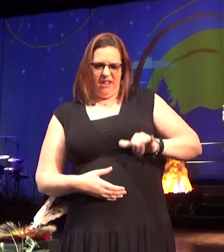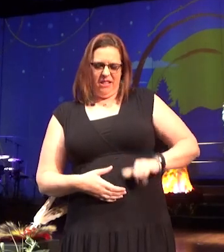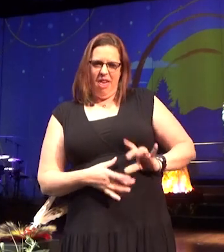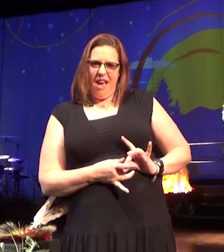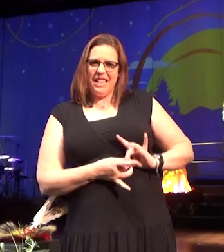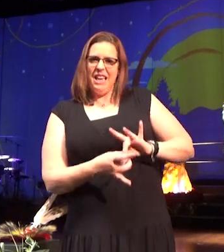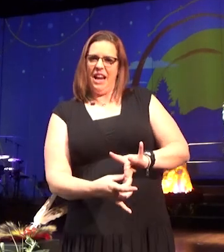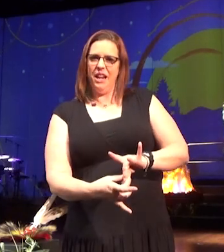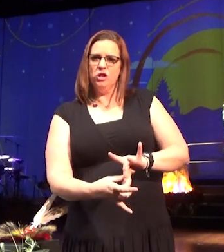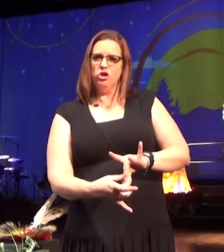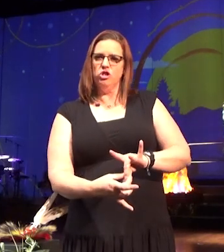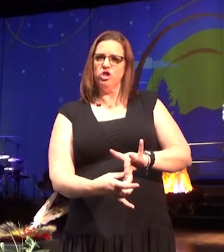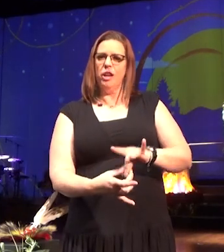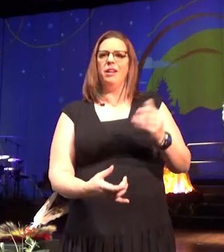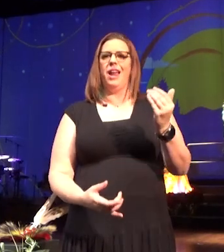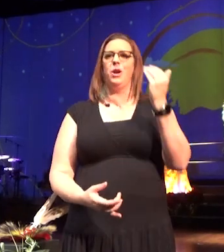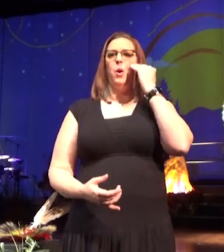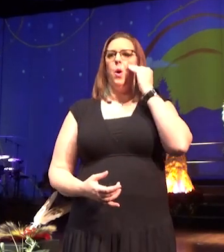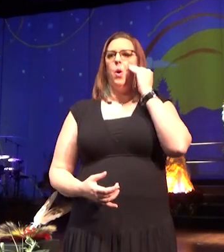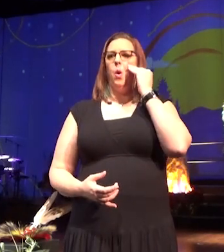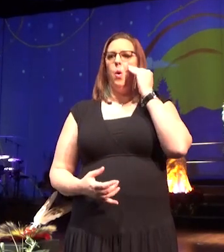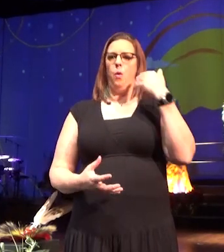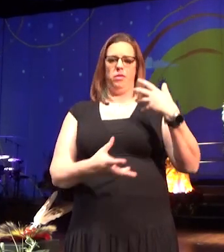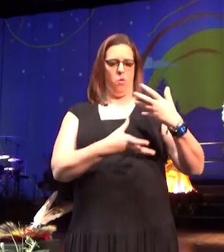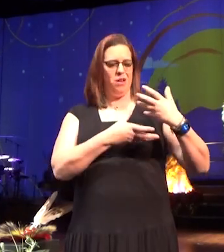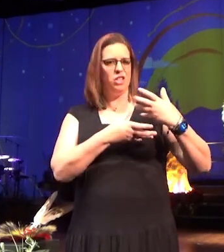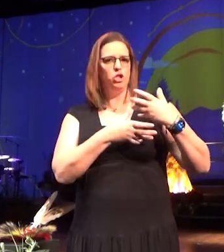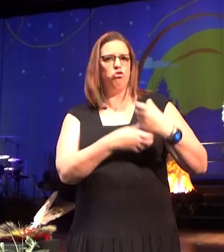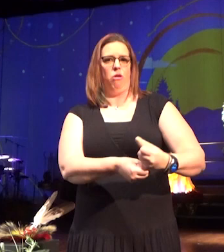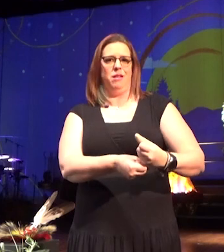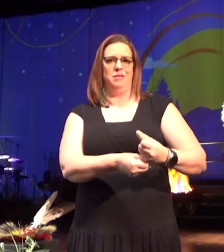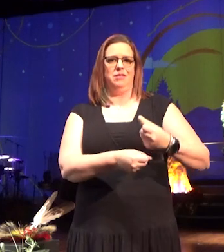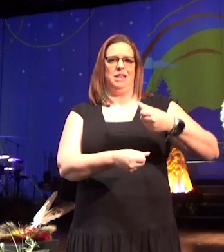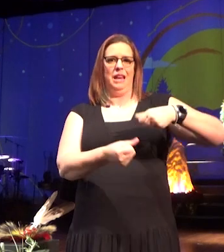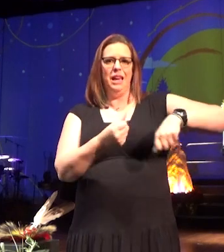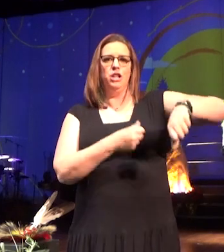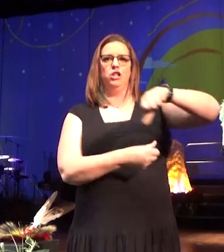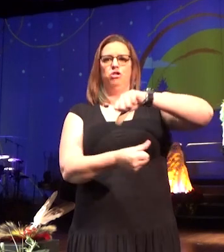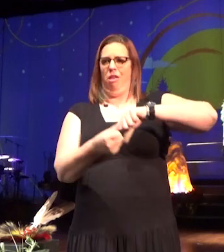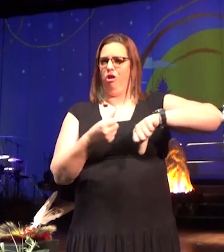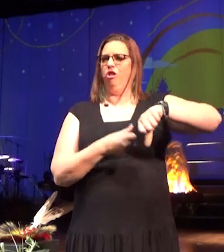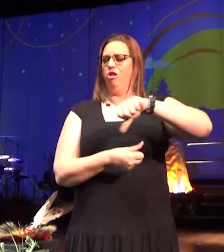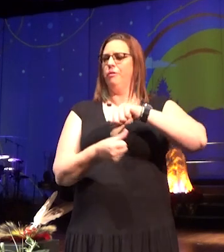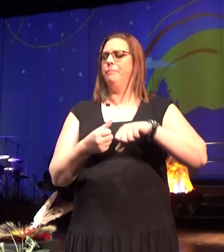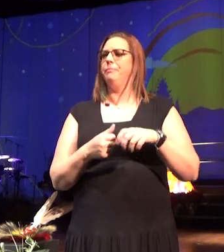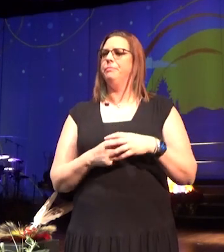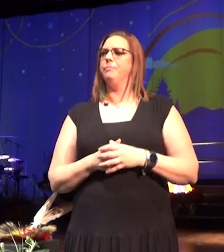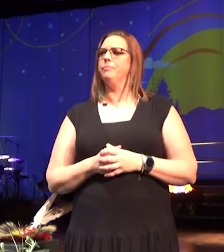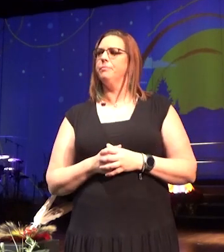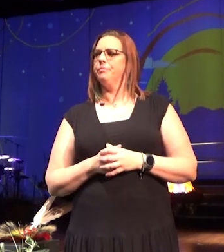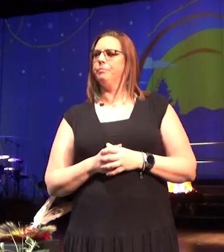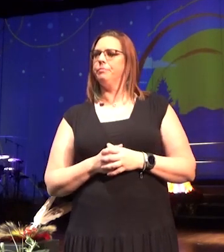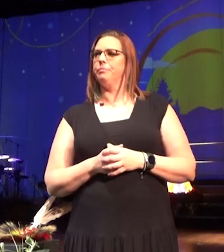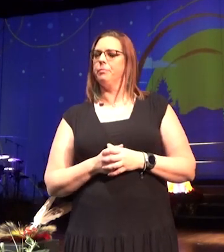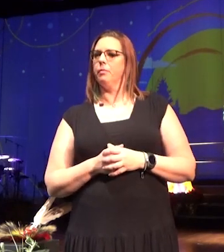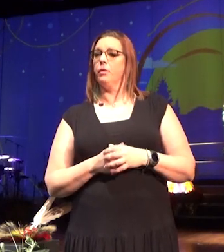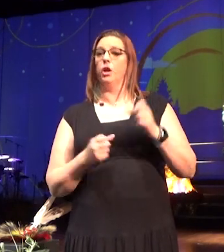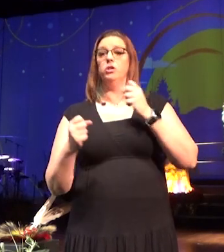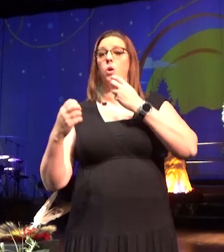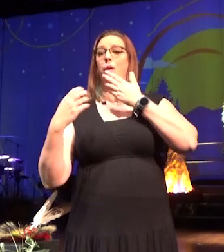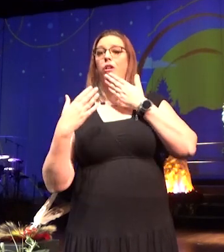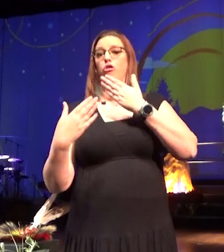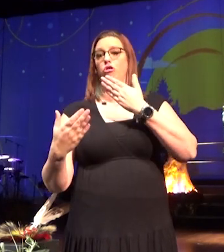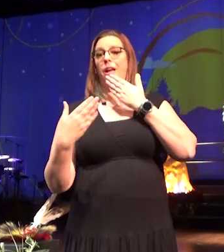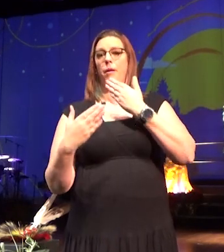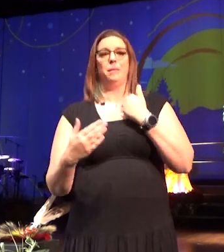connection. And know that we trust and we trust each other with great respect. So in gratitude, for I